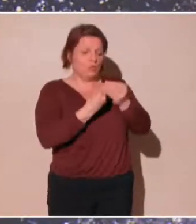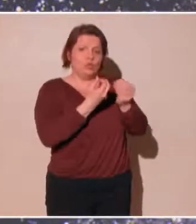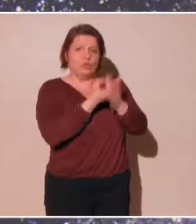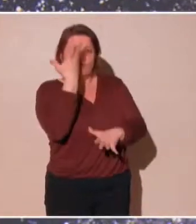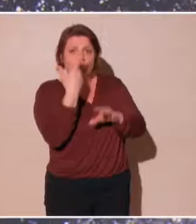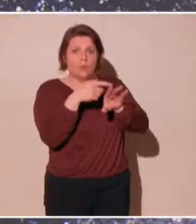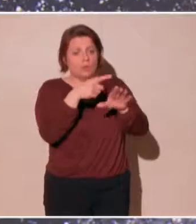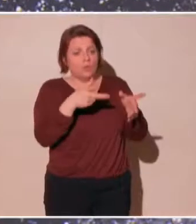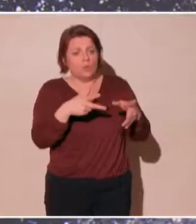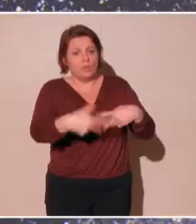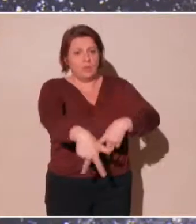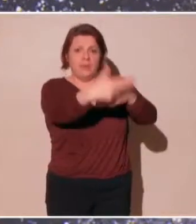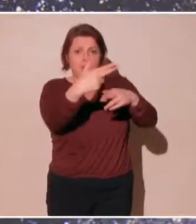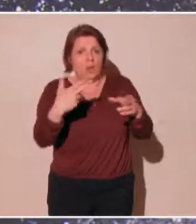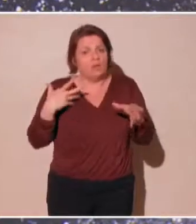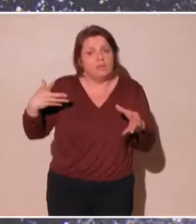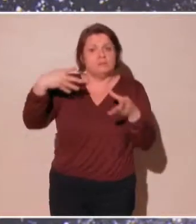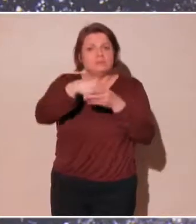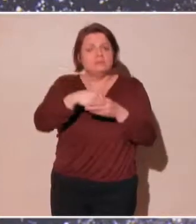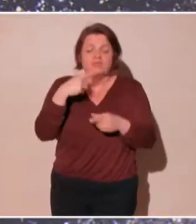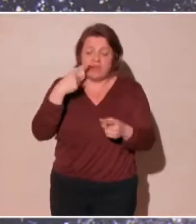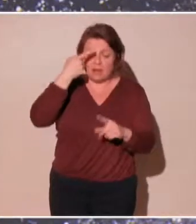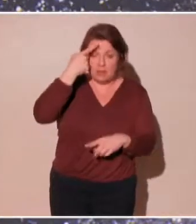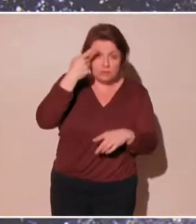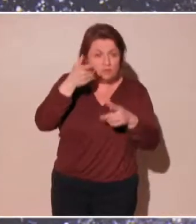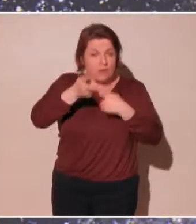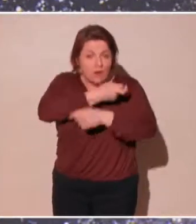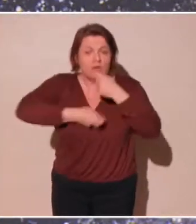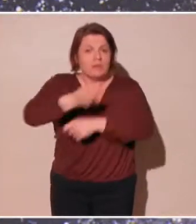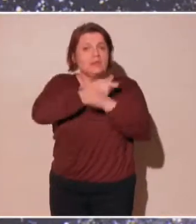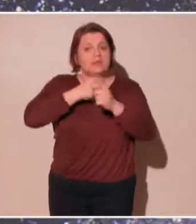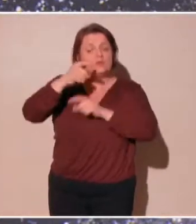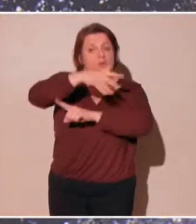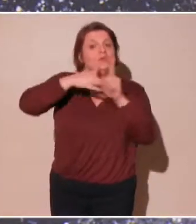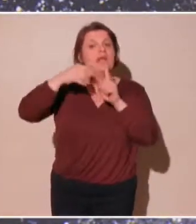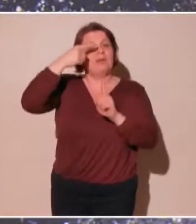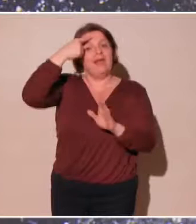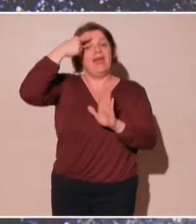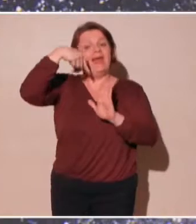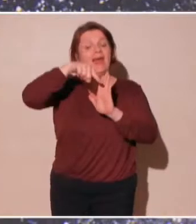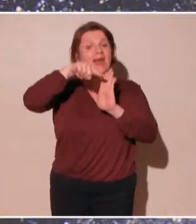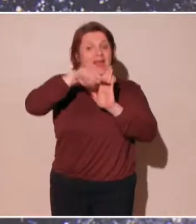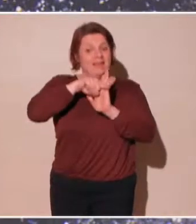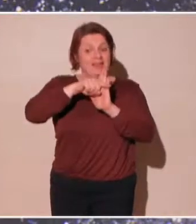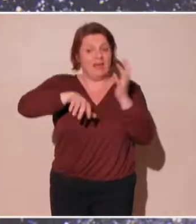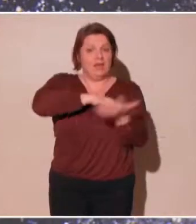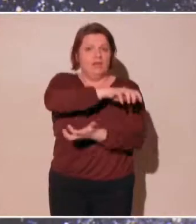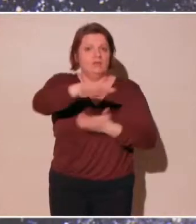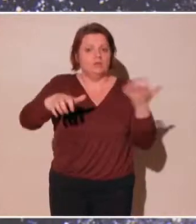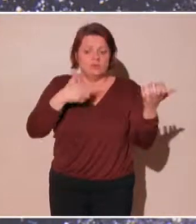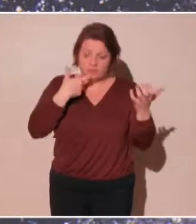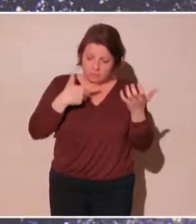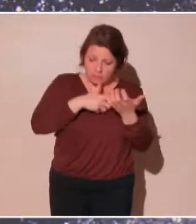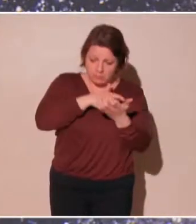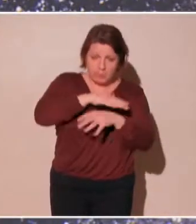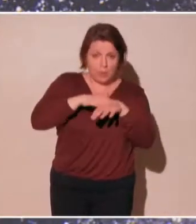became part and parcel of that process. It was a technological breakthrough, but it was also social, economic, and ethical.